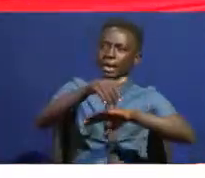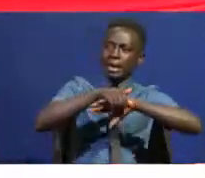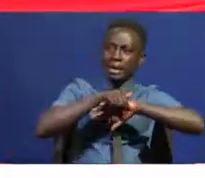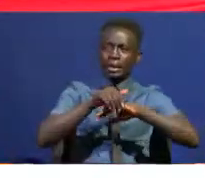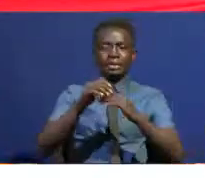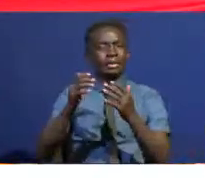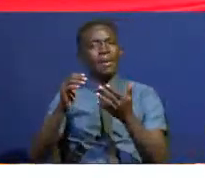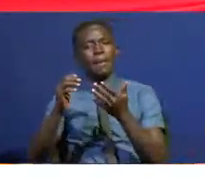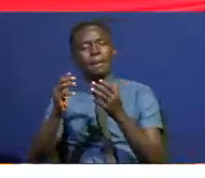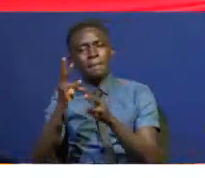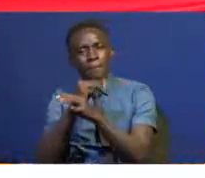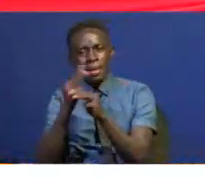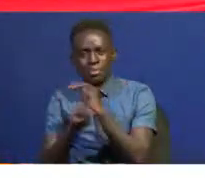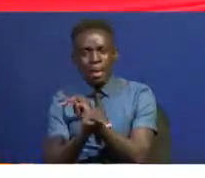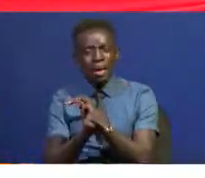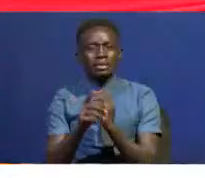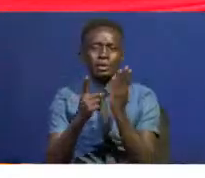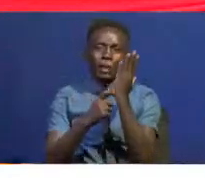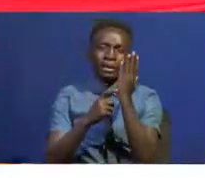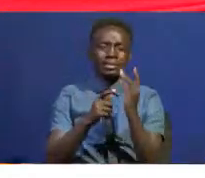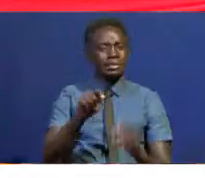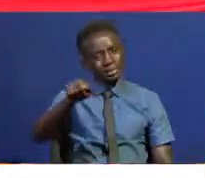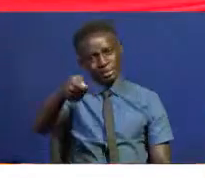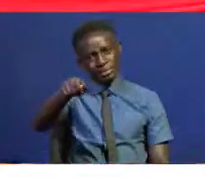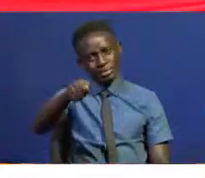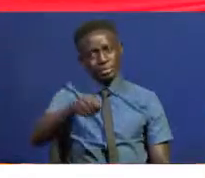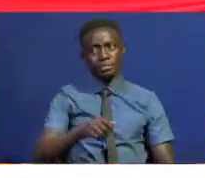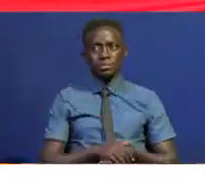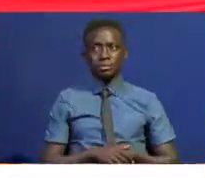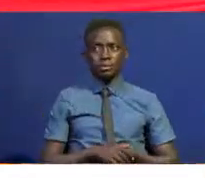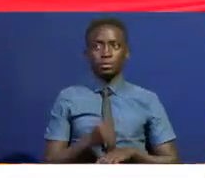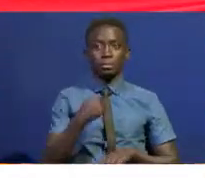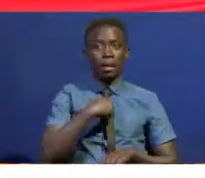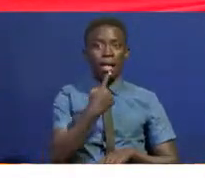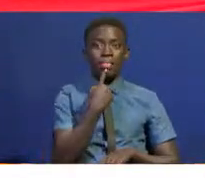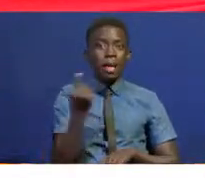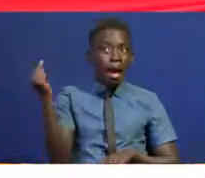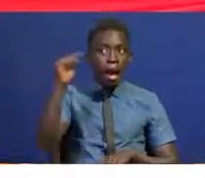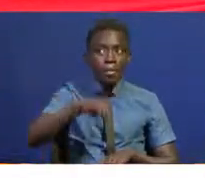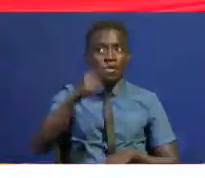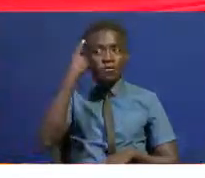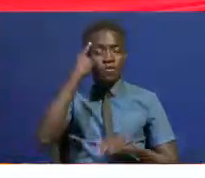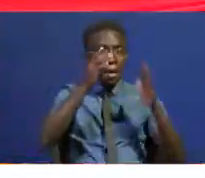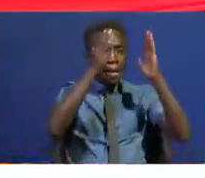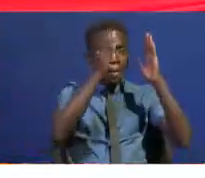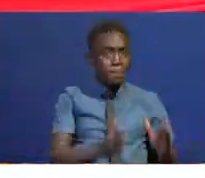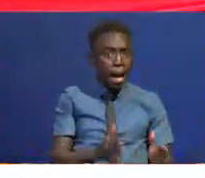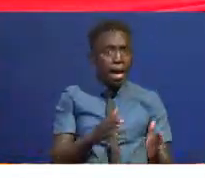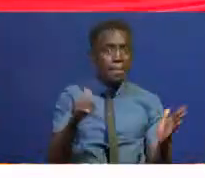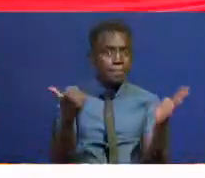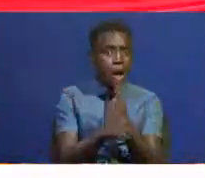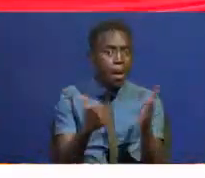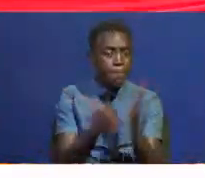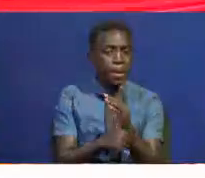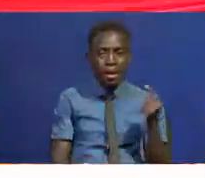Sijawahi kuja hapa kwa ajili ya kesi ya mwanafunzi yeyote. Na bila shaka kama hatuna